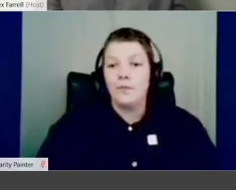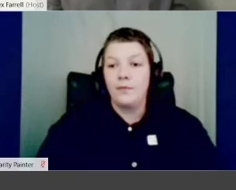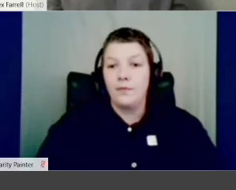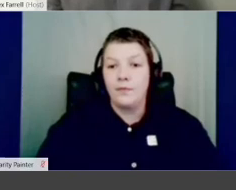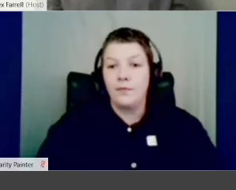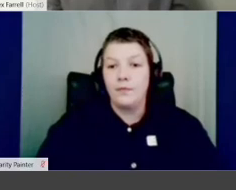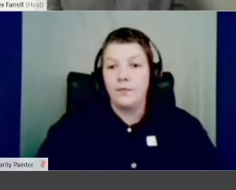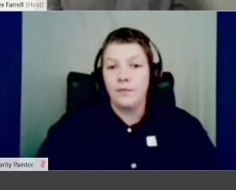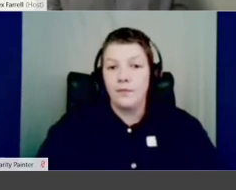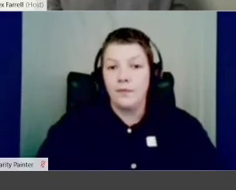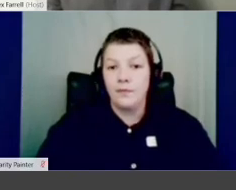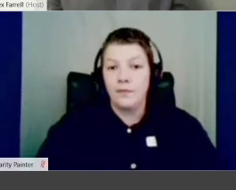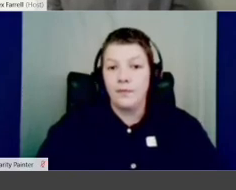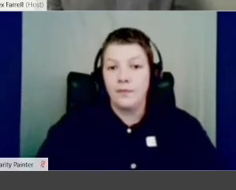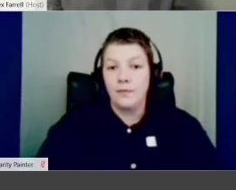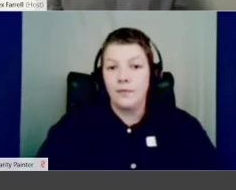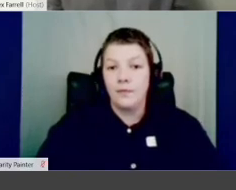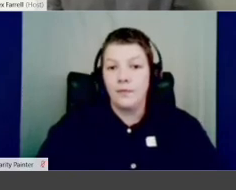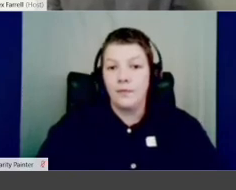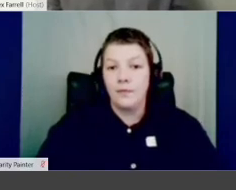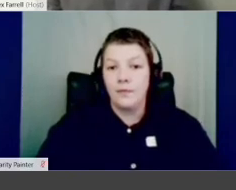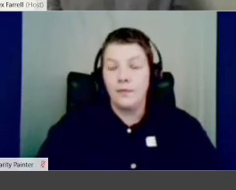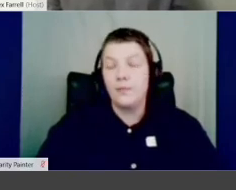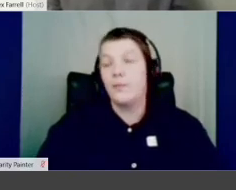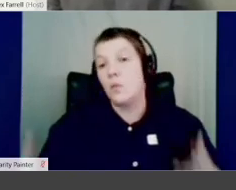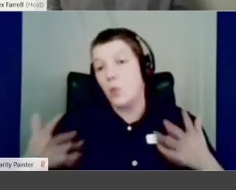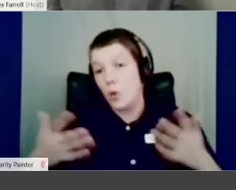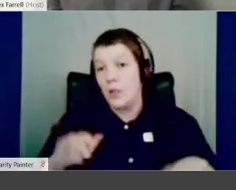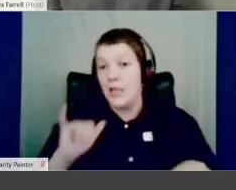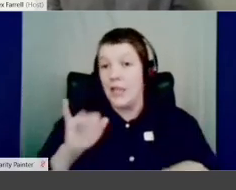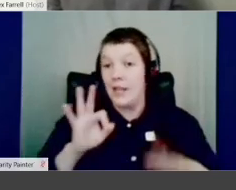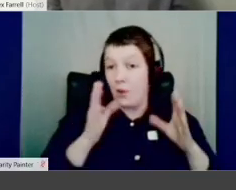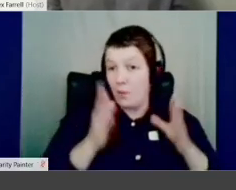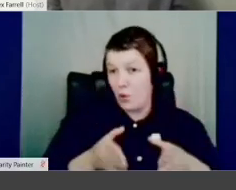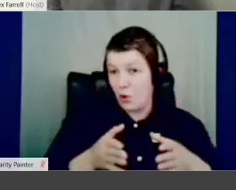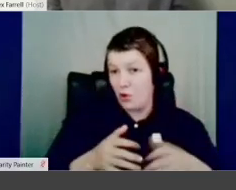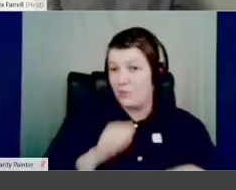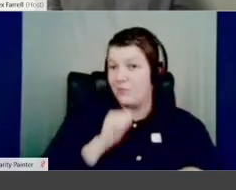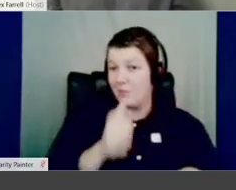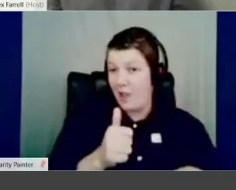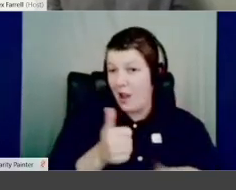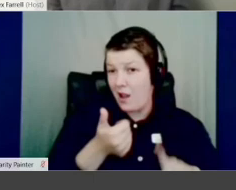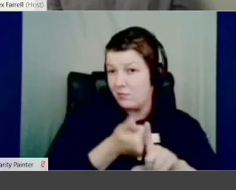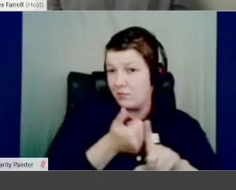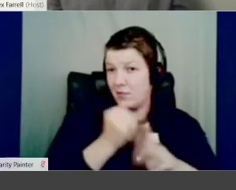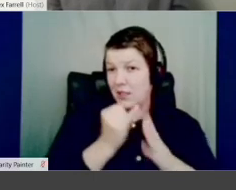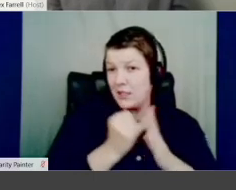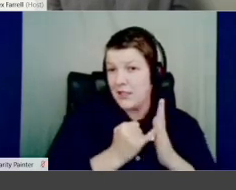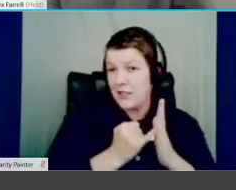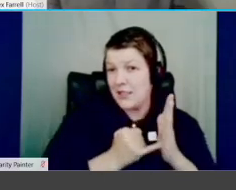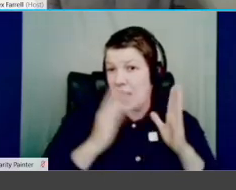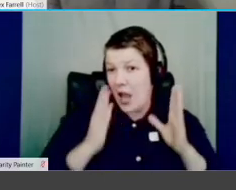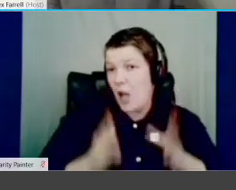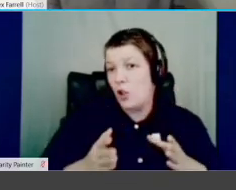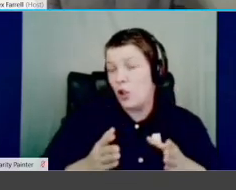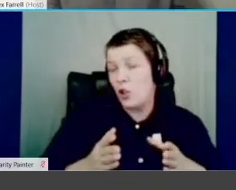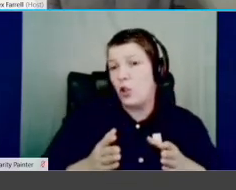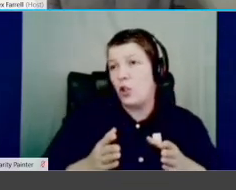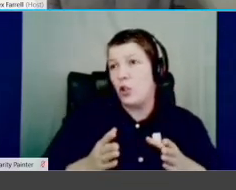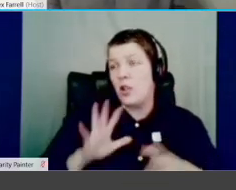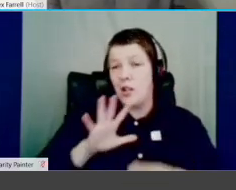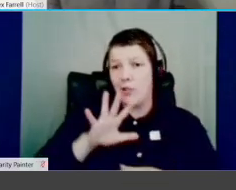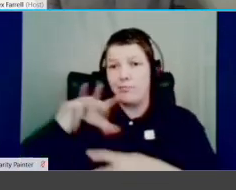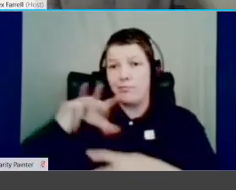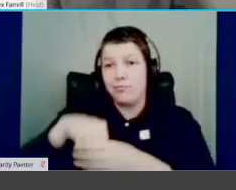So non-designers engaging accessibility work. I think part of it is going in with an